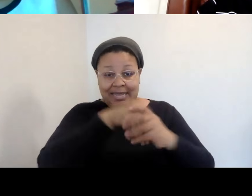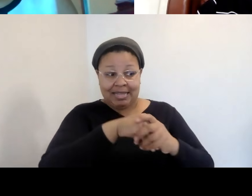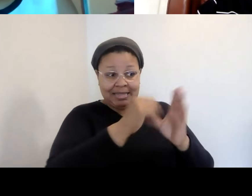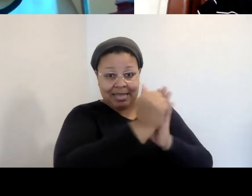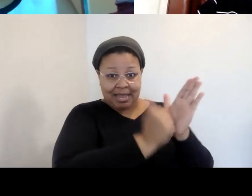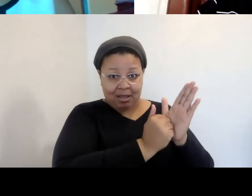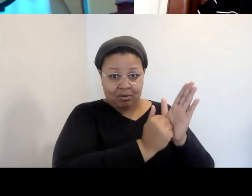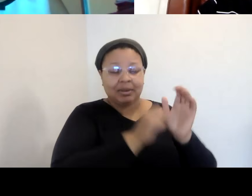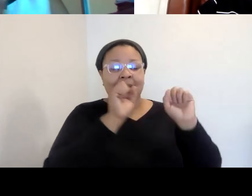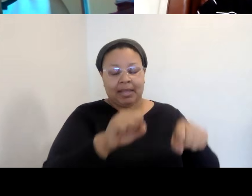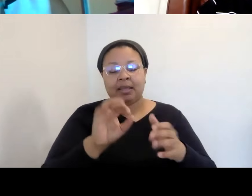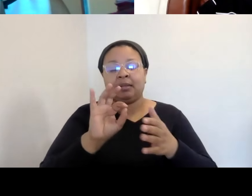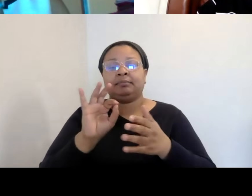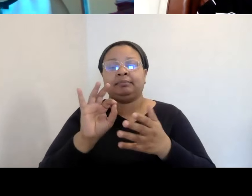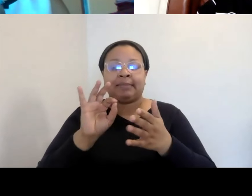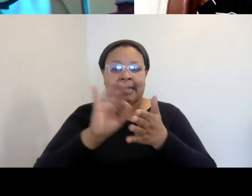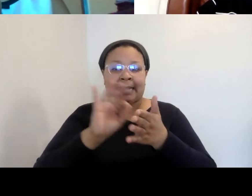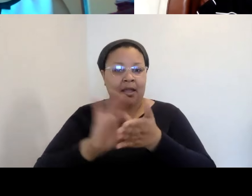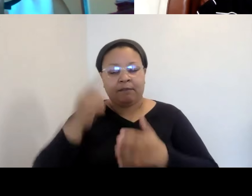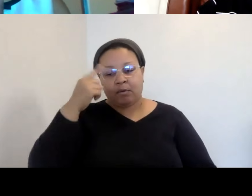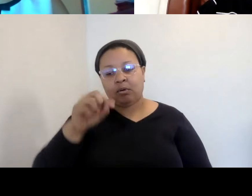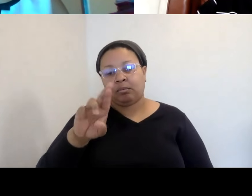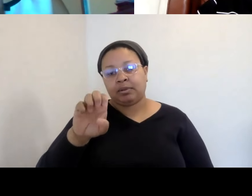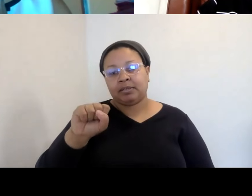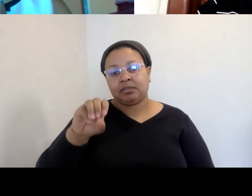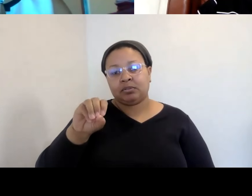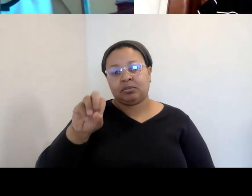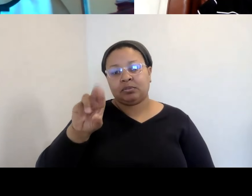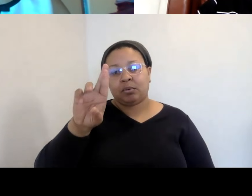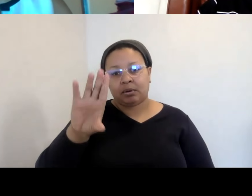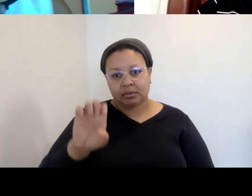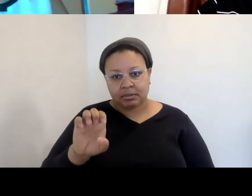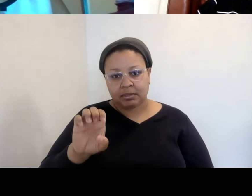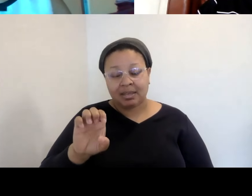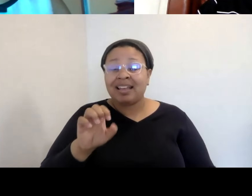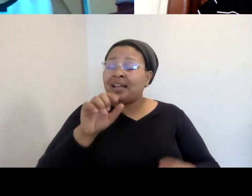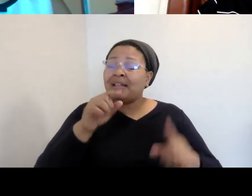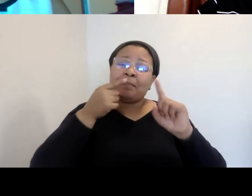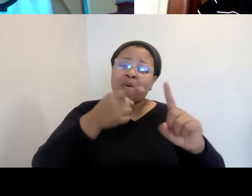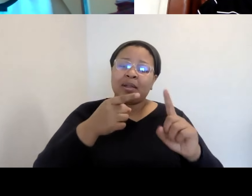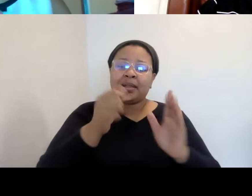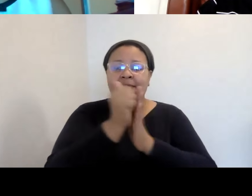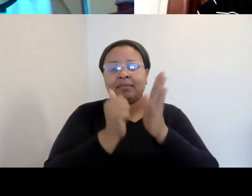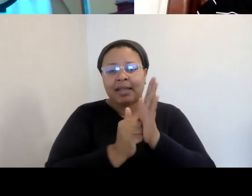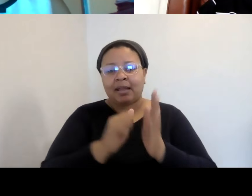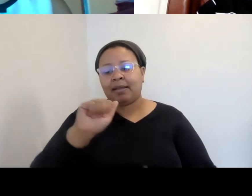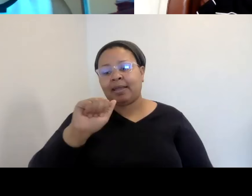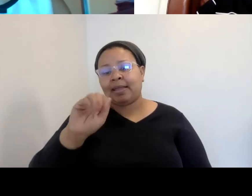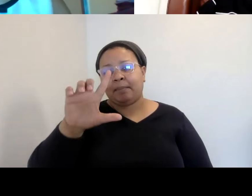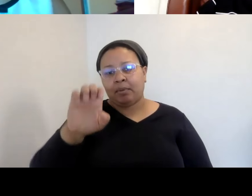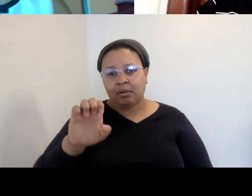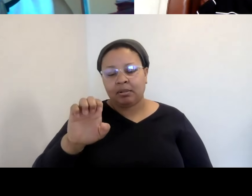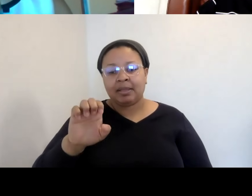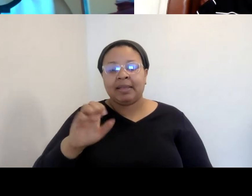as a resource. The main thing about these ABLE accounts is it protects people with individuals